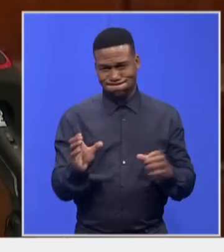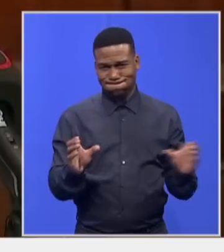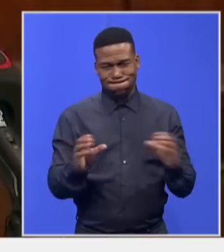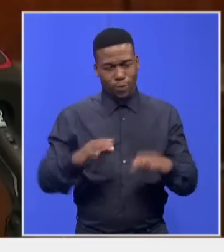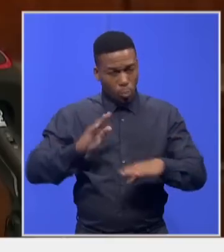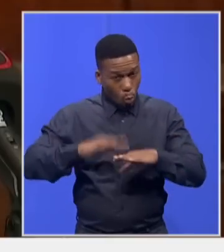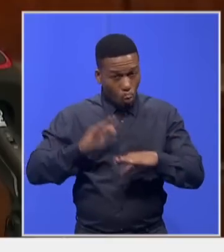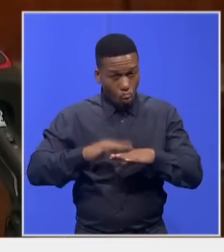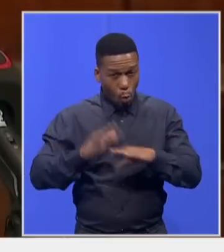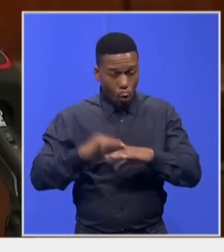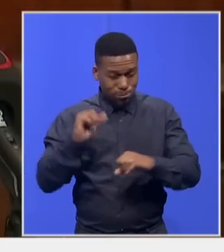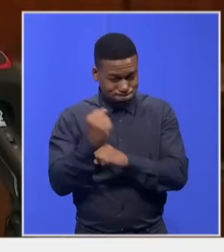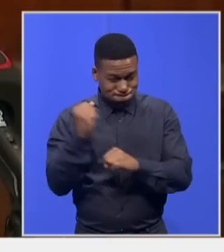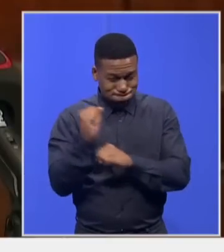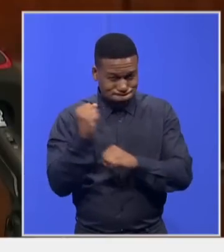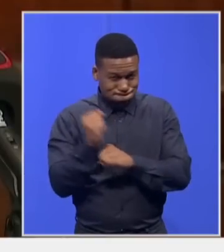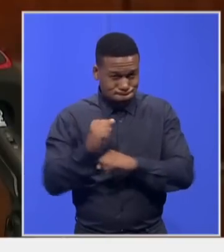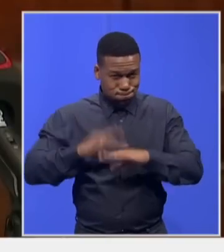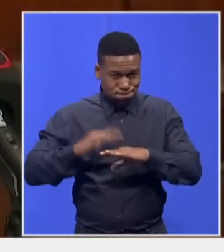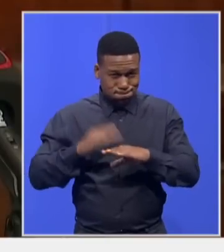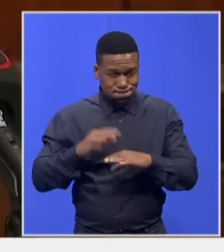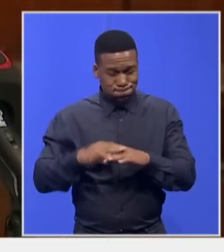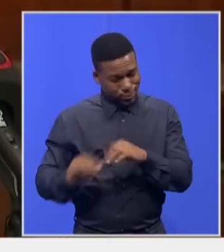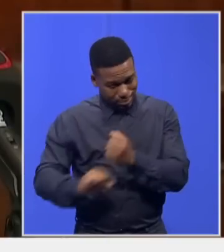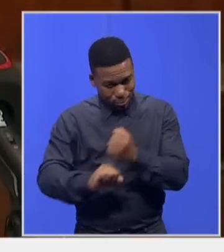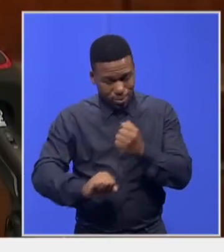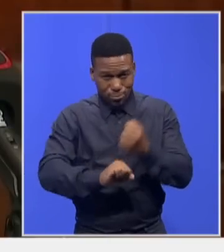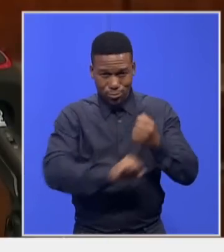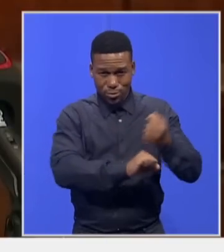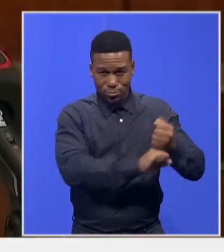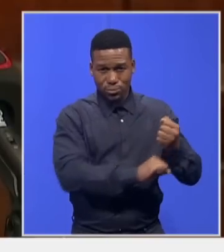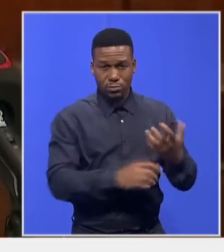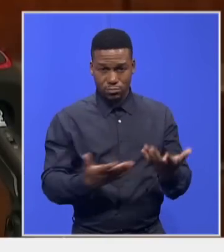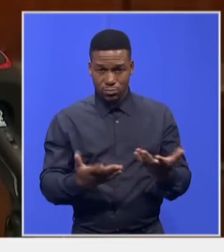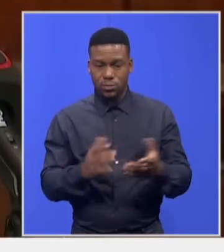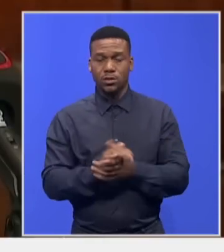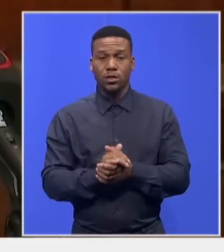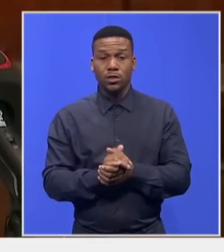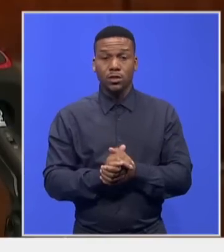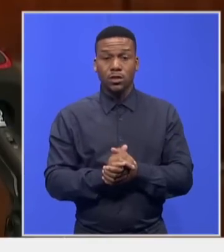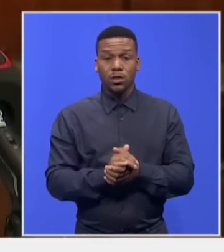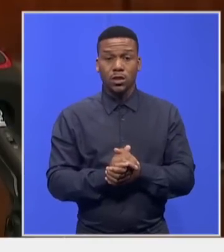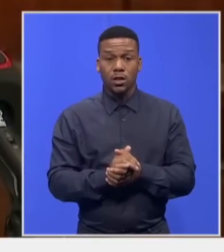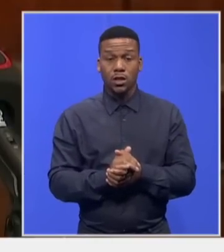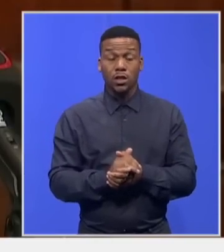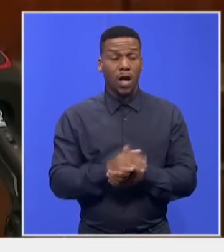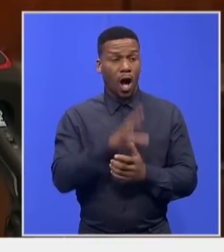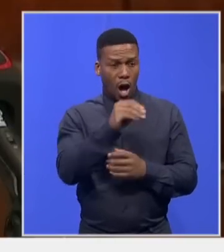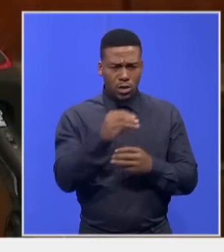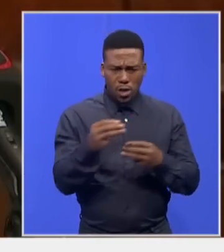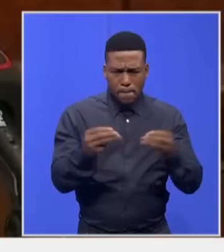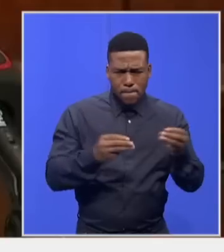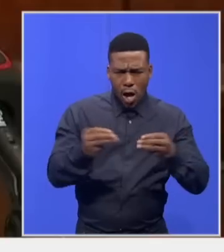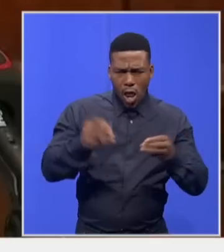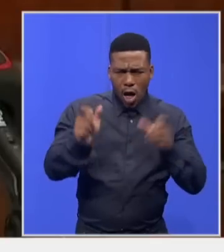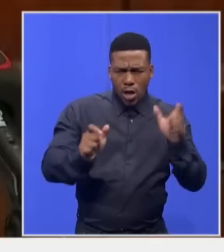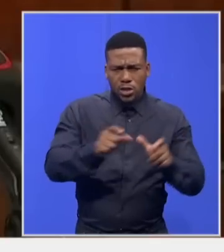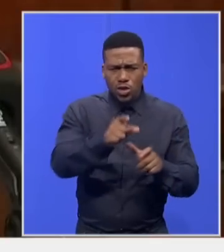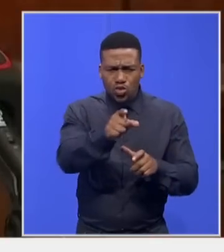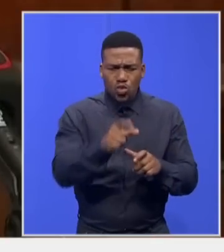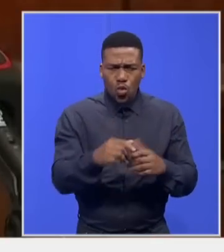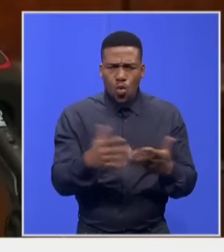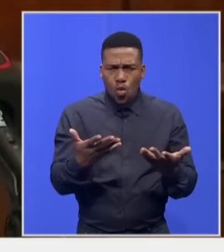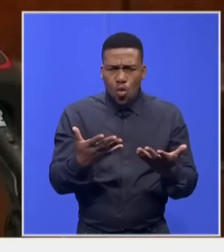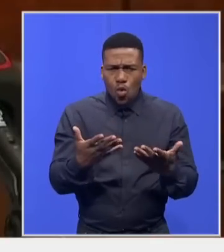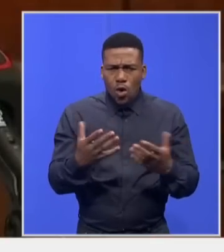question from the various station managers, what is it that your station is doing a unit to ensure that we ramp